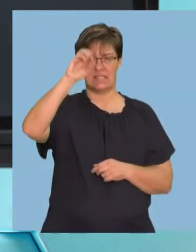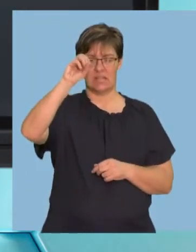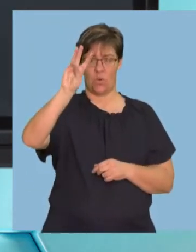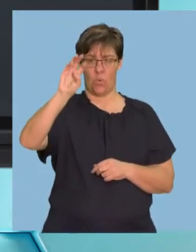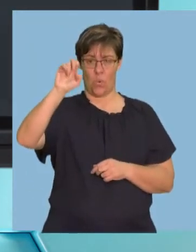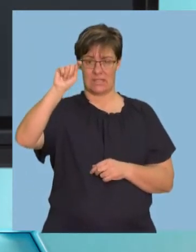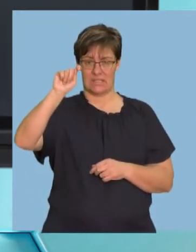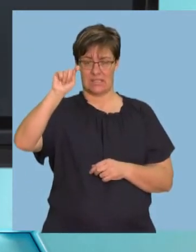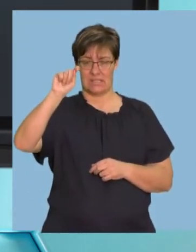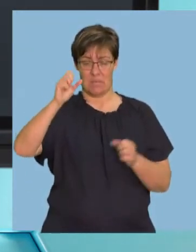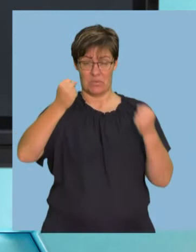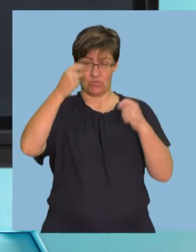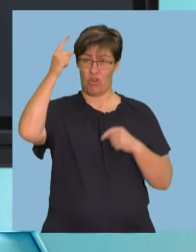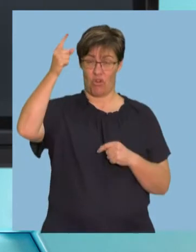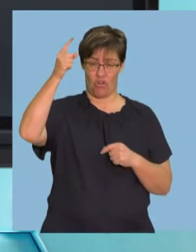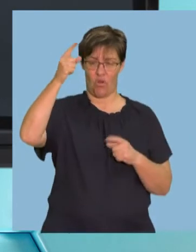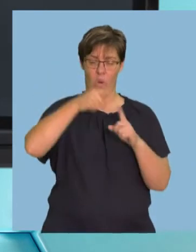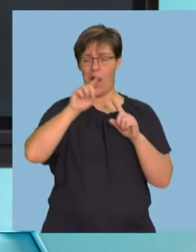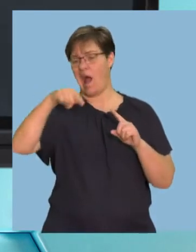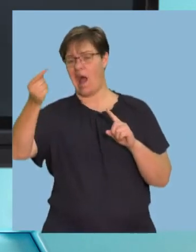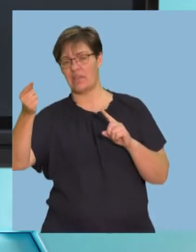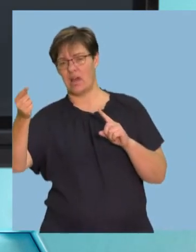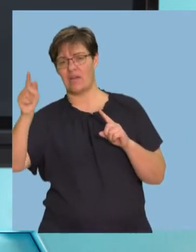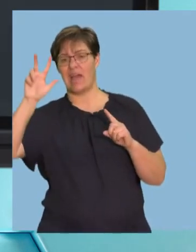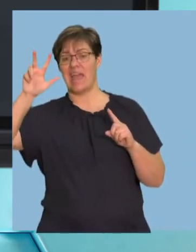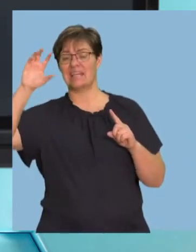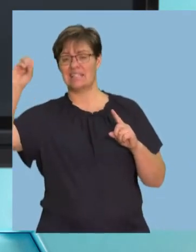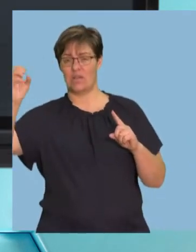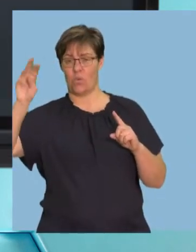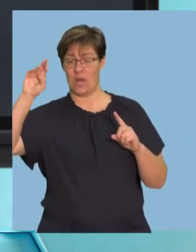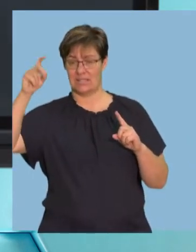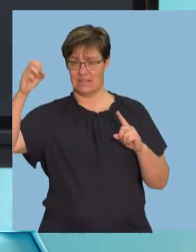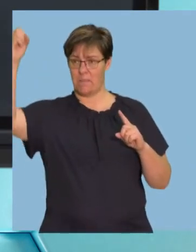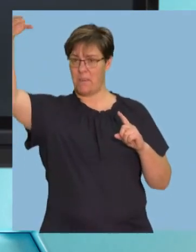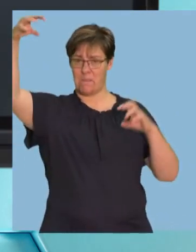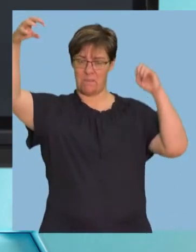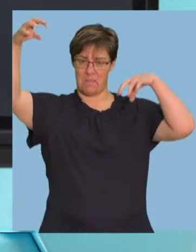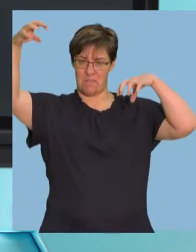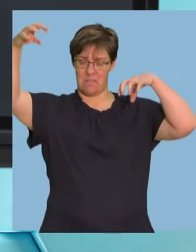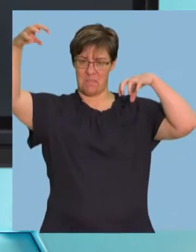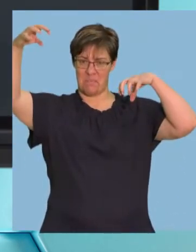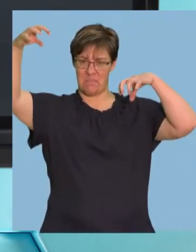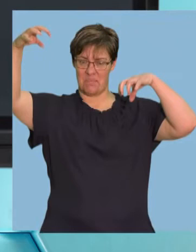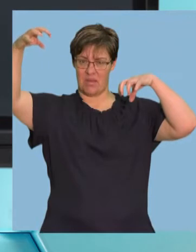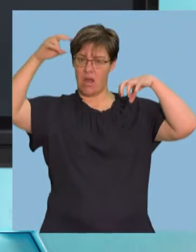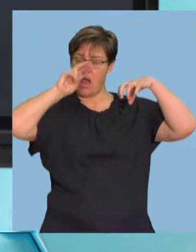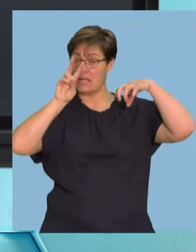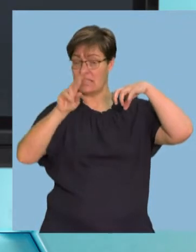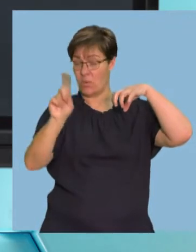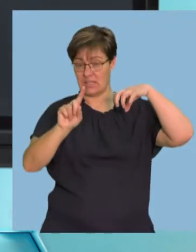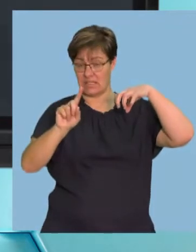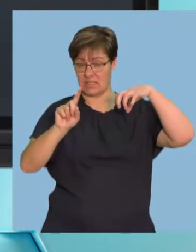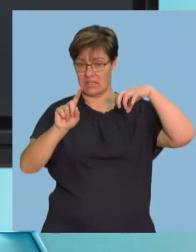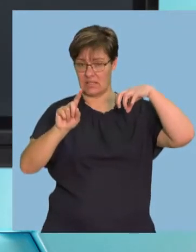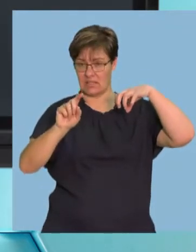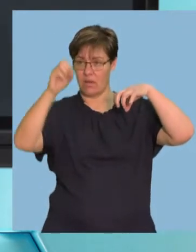got a 60-watt bulb versus a room which has got an 80-watt bulb on, okay? The obvious differences that